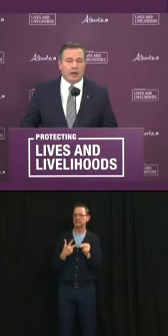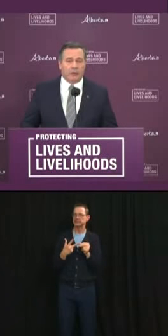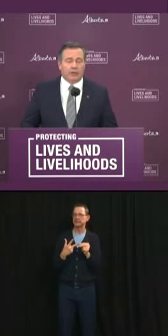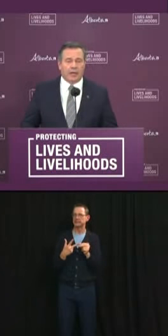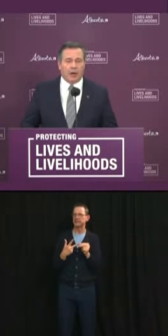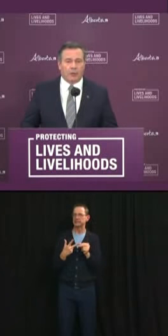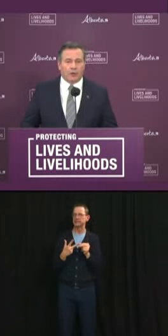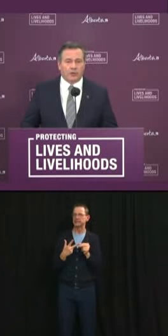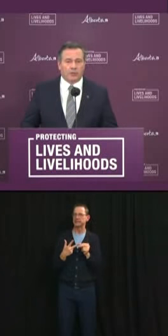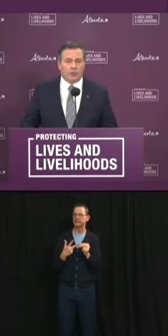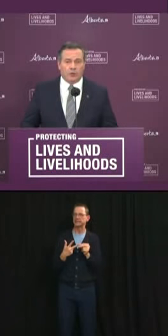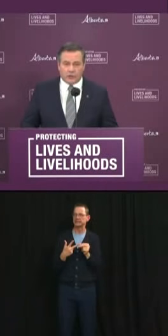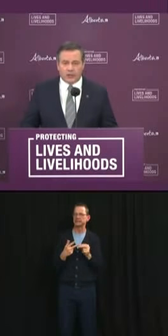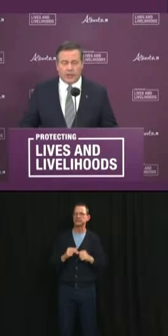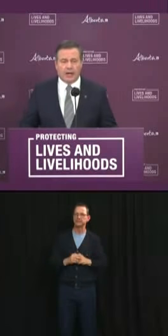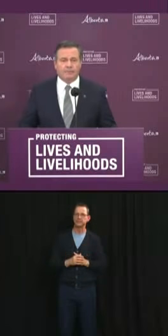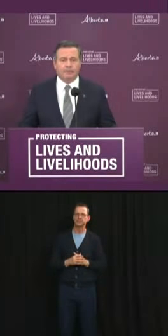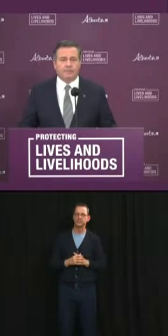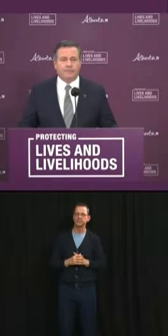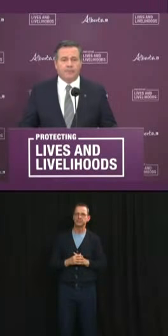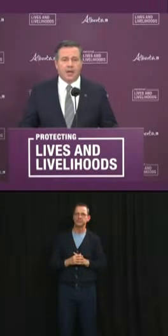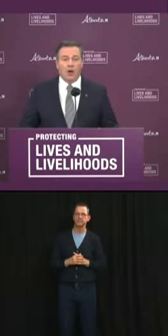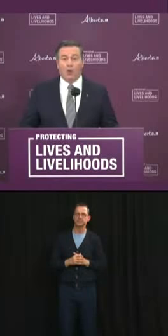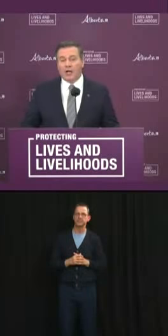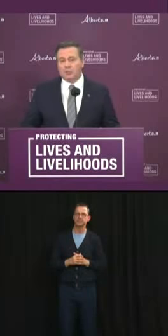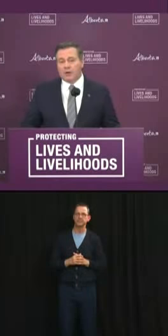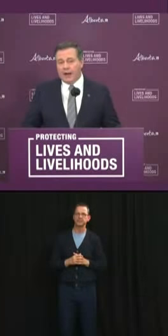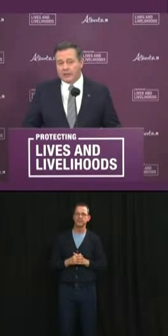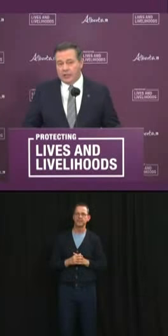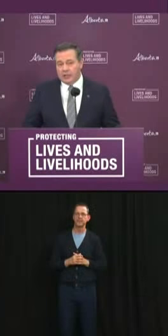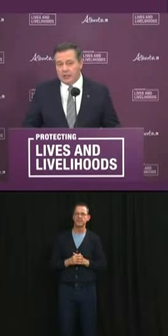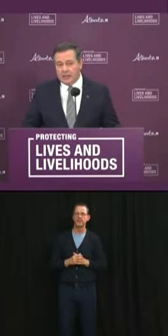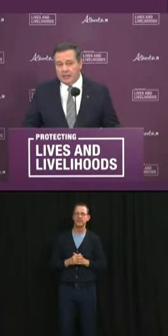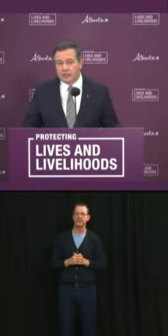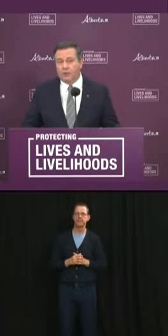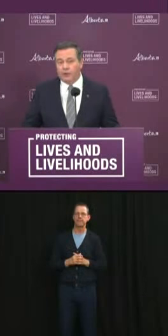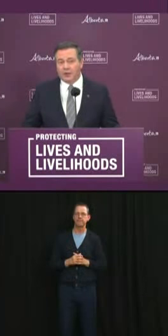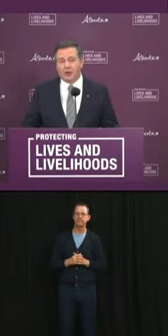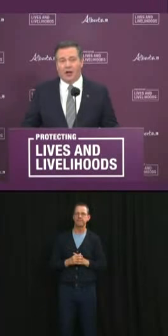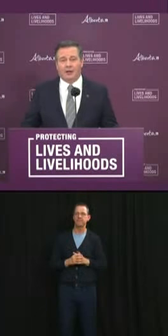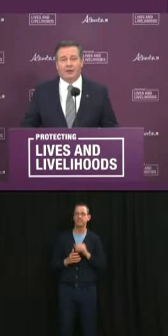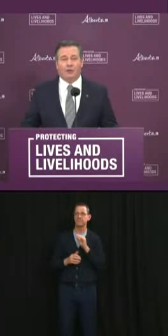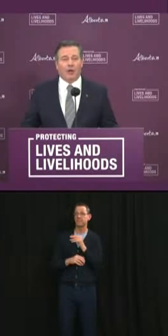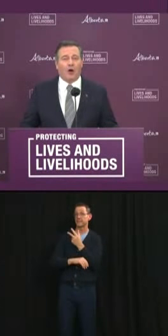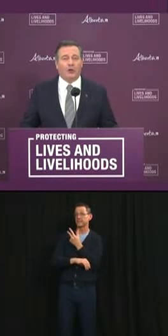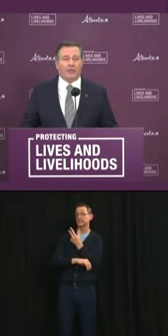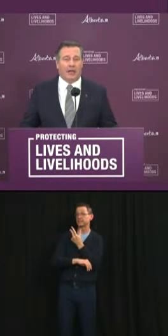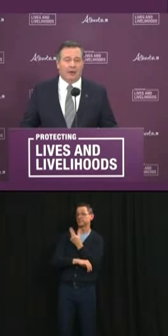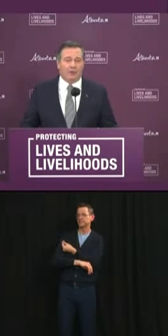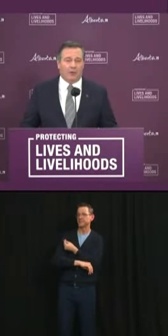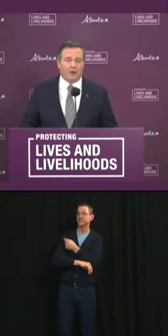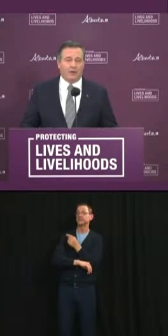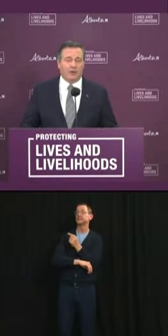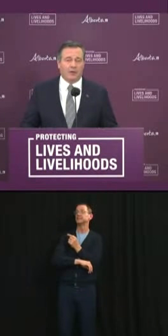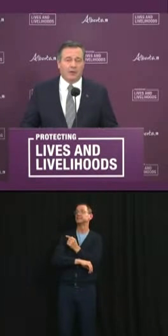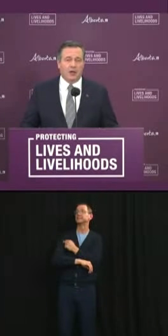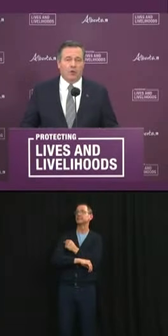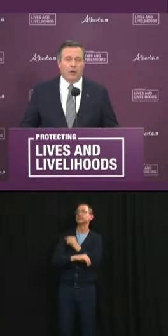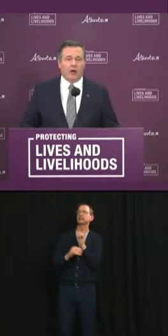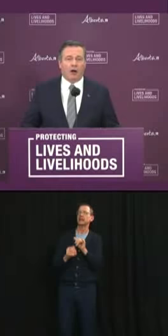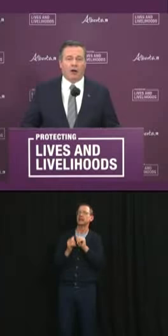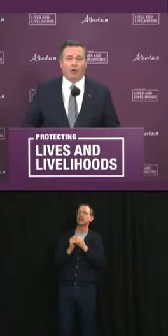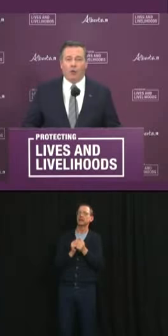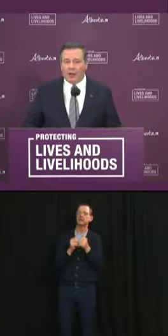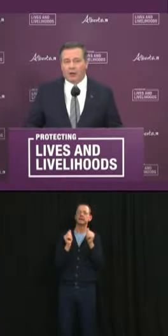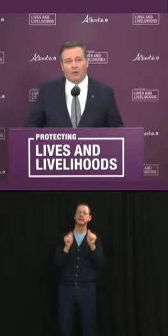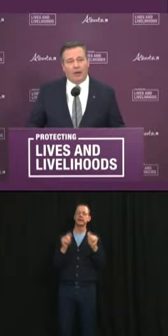amongst elderly Albertans proves just that. Widespread vaccination is the finish line we all need to head for.